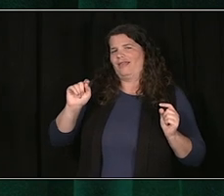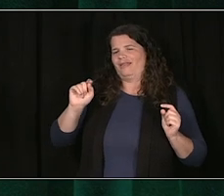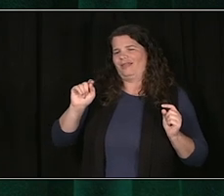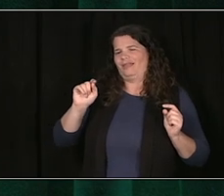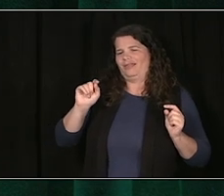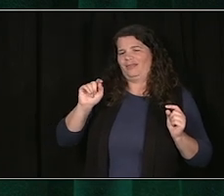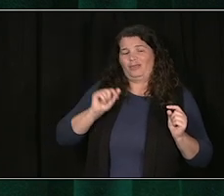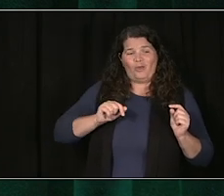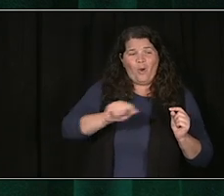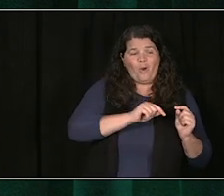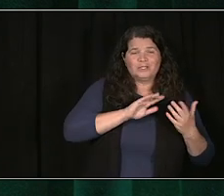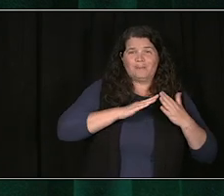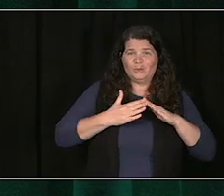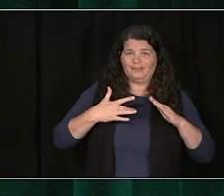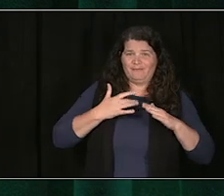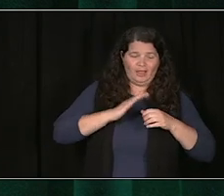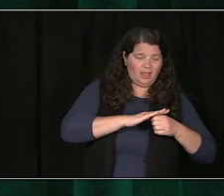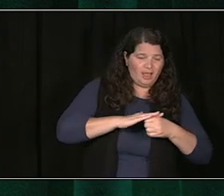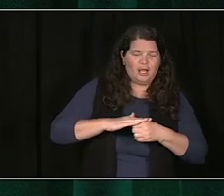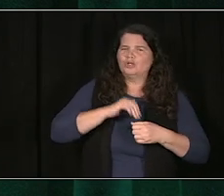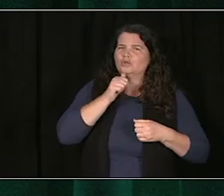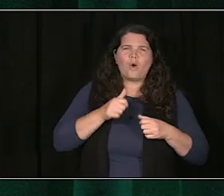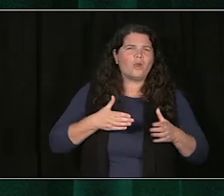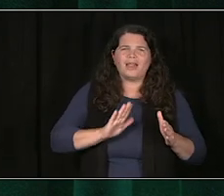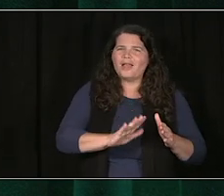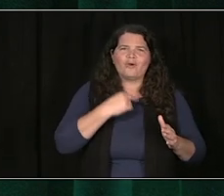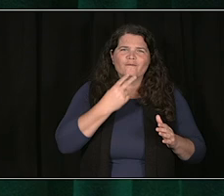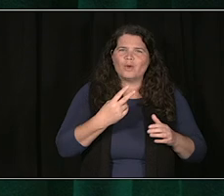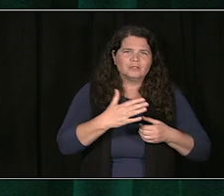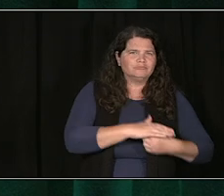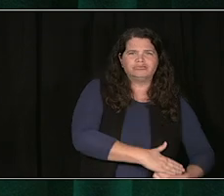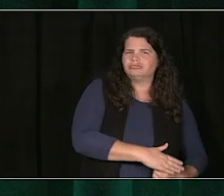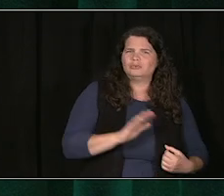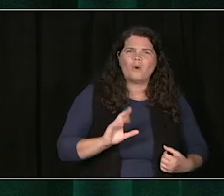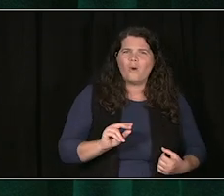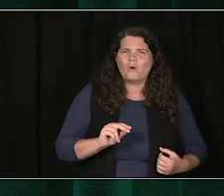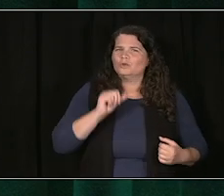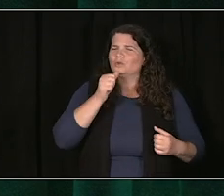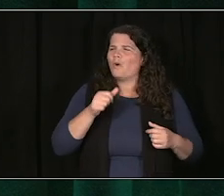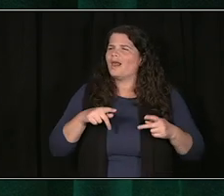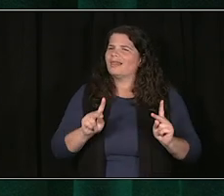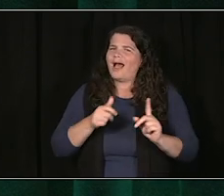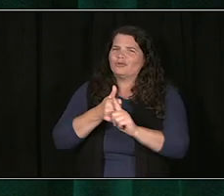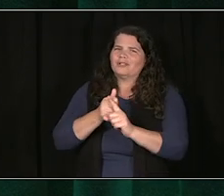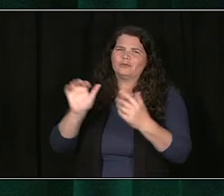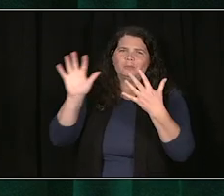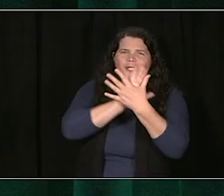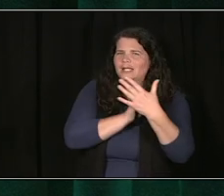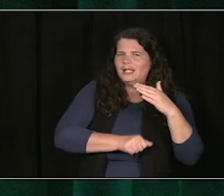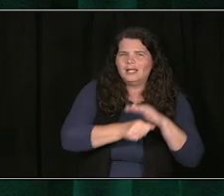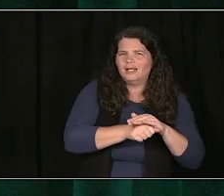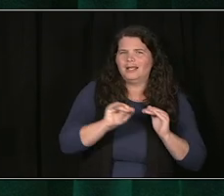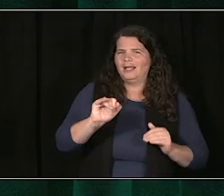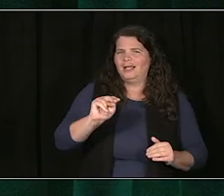voice be stifled, not being, Madeline, as you said, being invisible, not allowing themselves to be visible. And I think it's